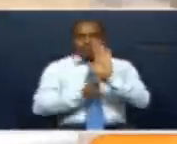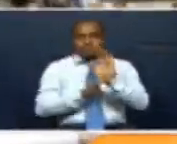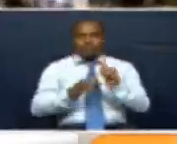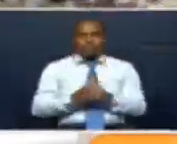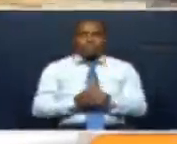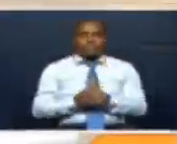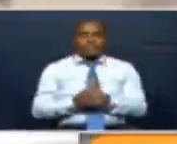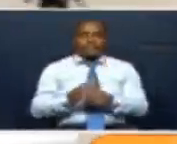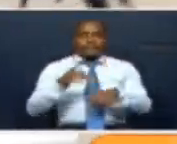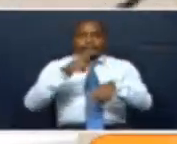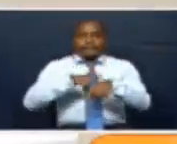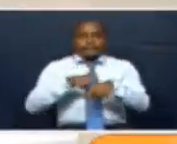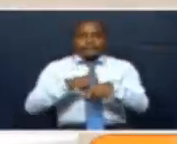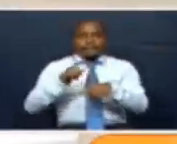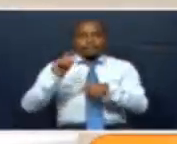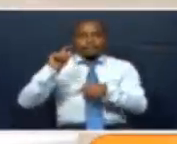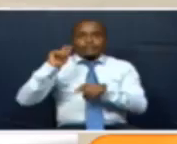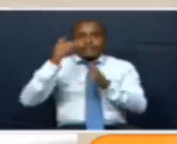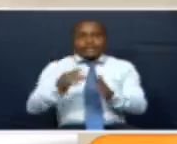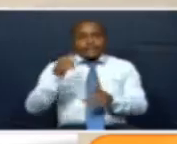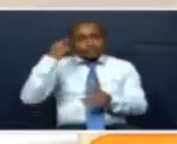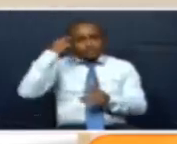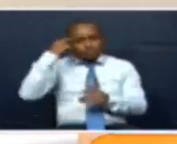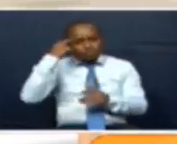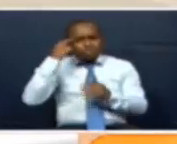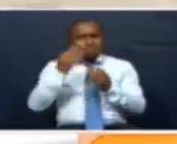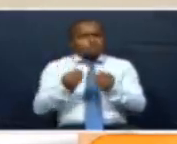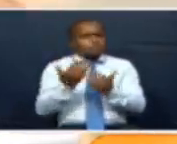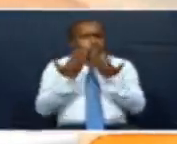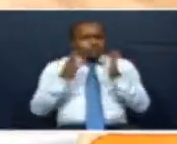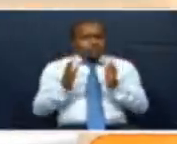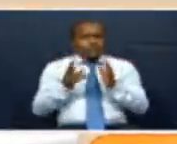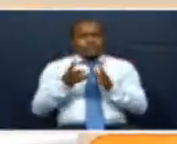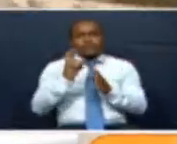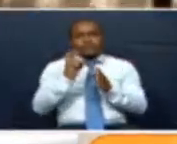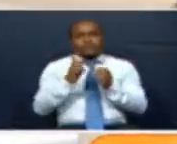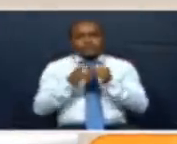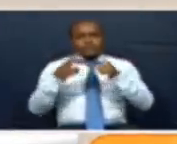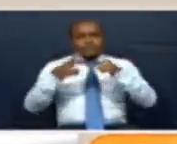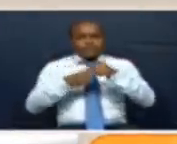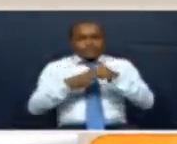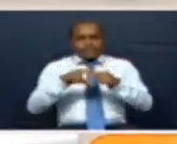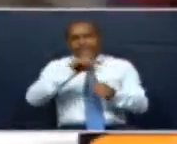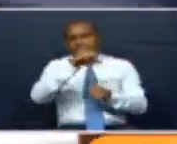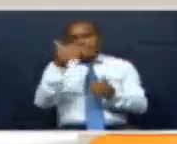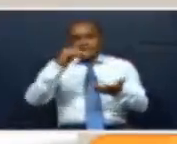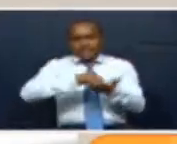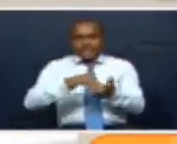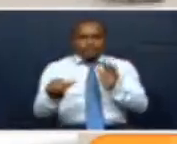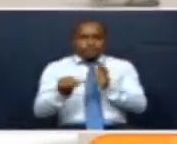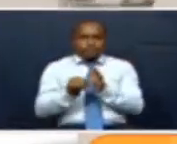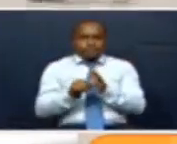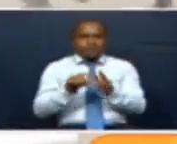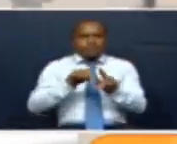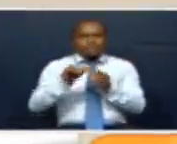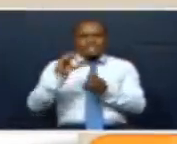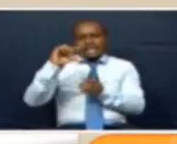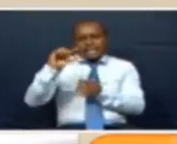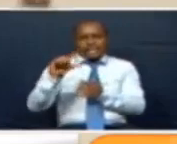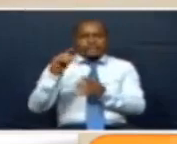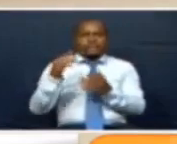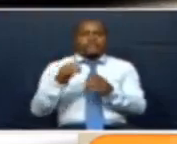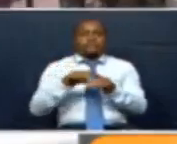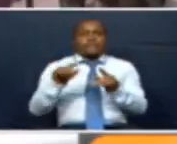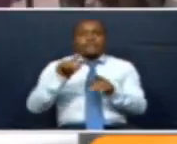While Kenyans thought a solution had finally been found, the 2017 electoral contest came haunting. Though of a reduced magnitude, the Kenya